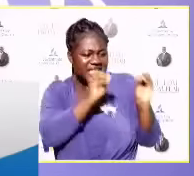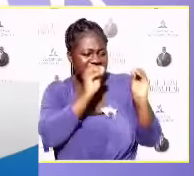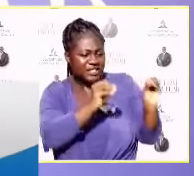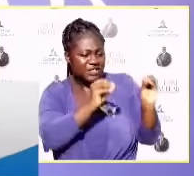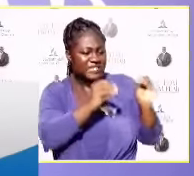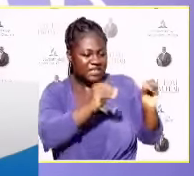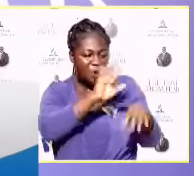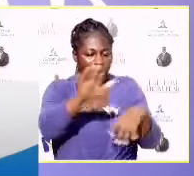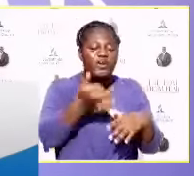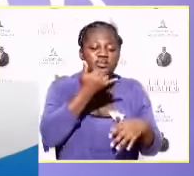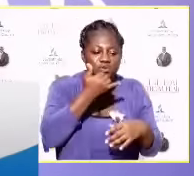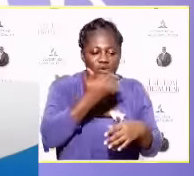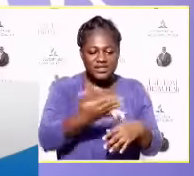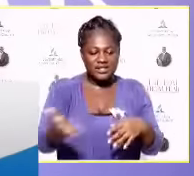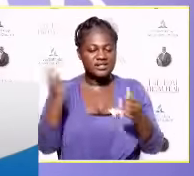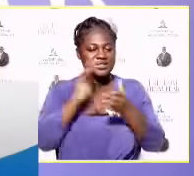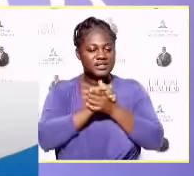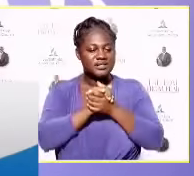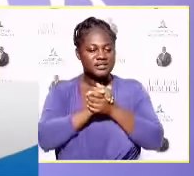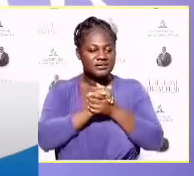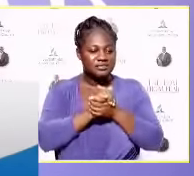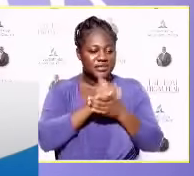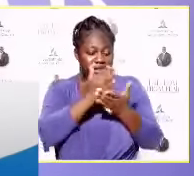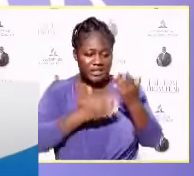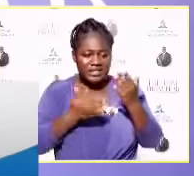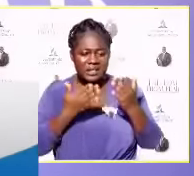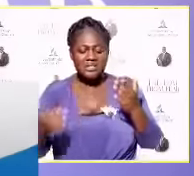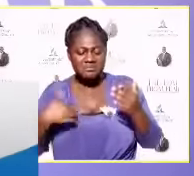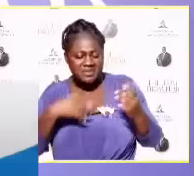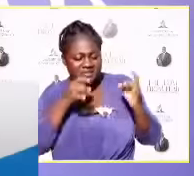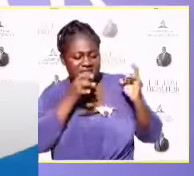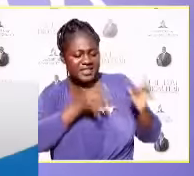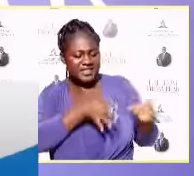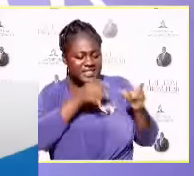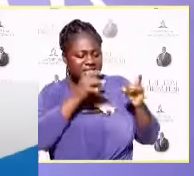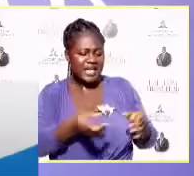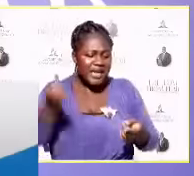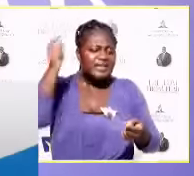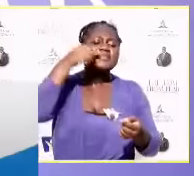heresies. There's something I'll keep hitting and hitting all the time.